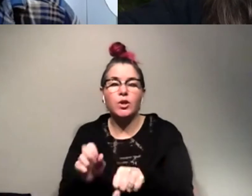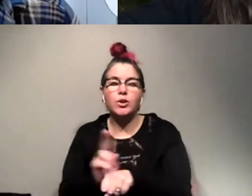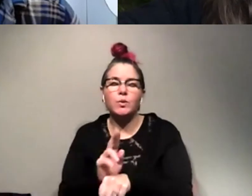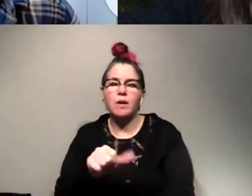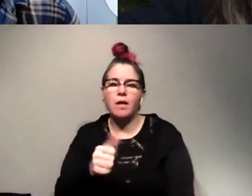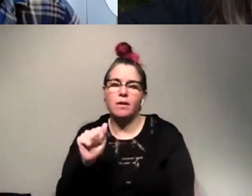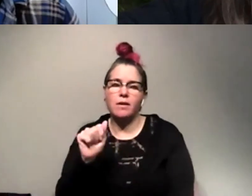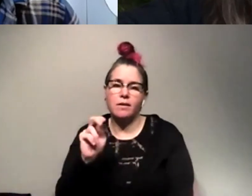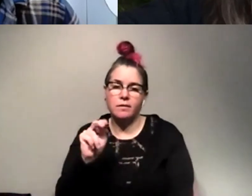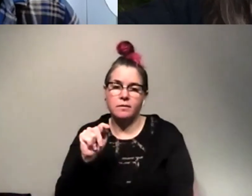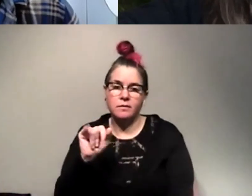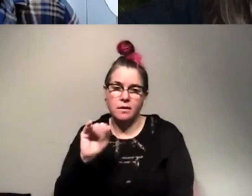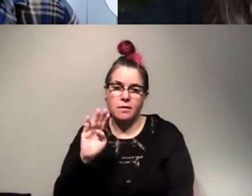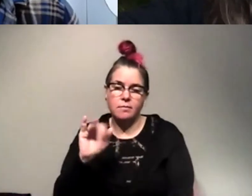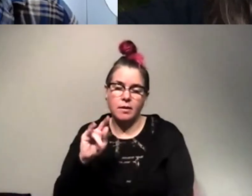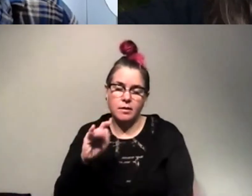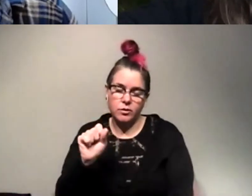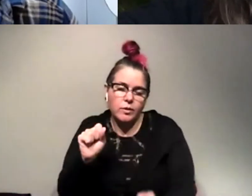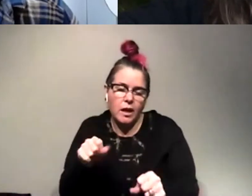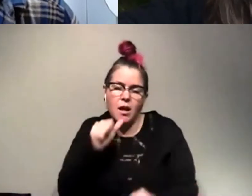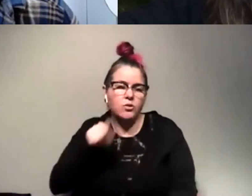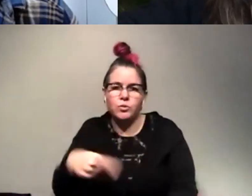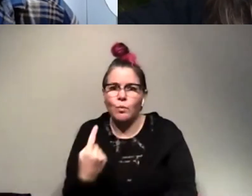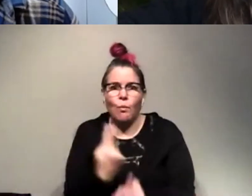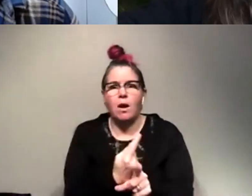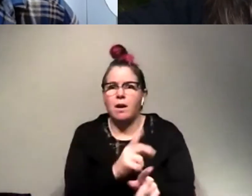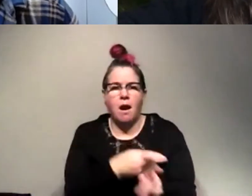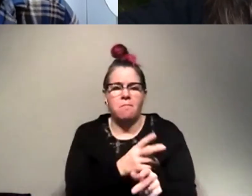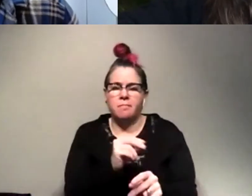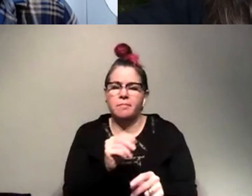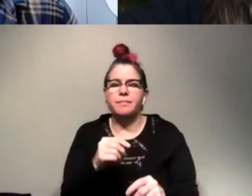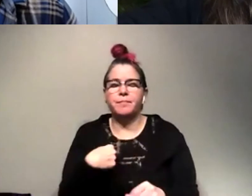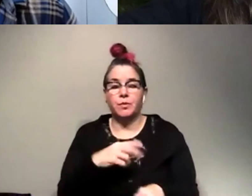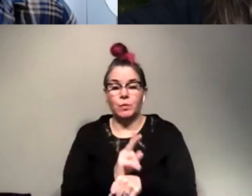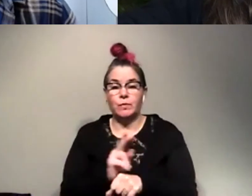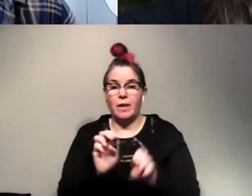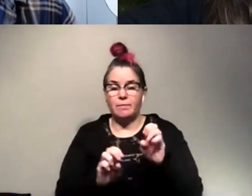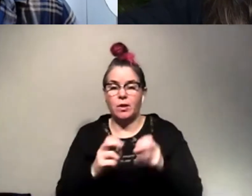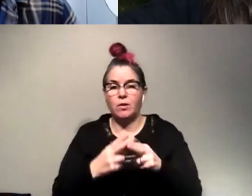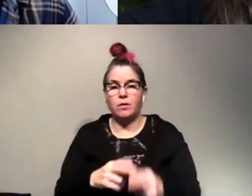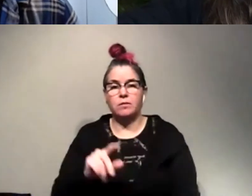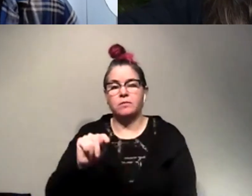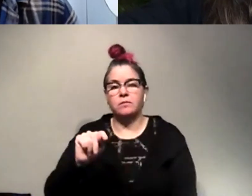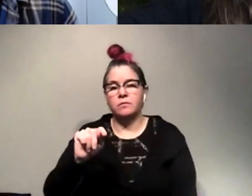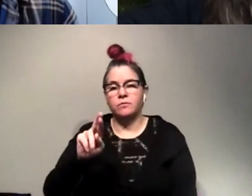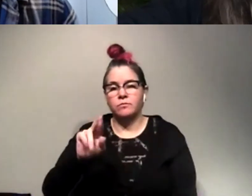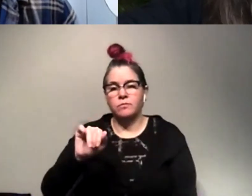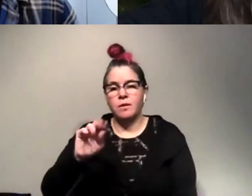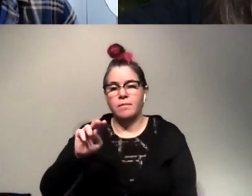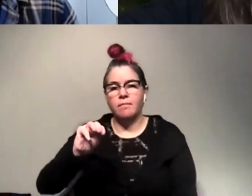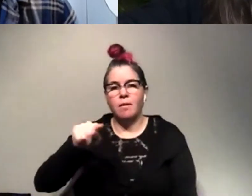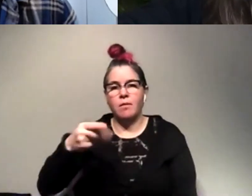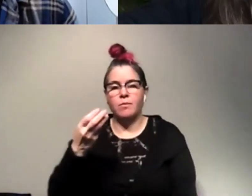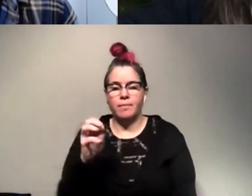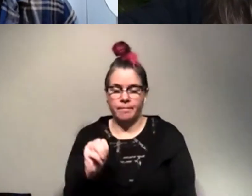antibiotics. Right. You know, there's not just one. So the antibiotic we used in this experiment is called trimethoprim. But